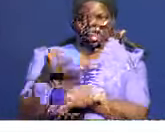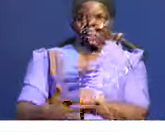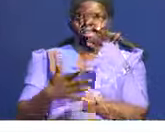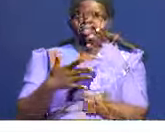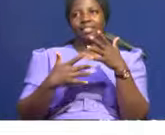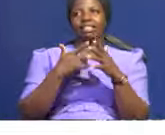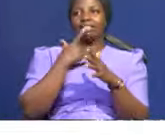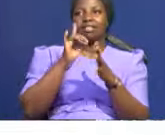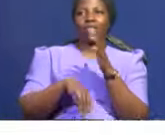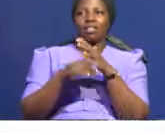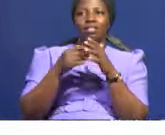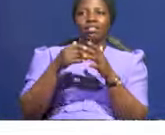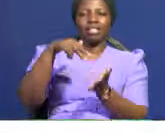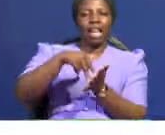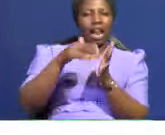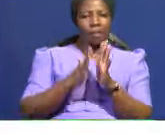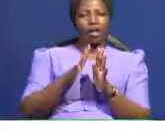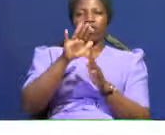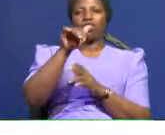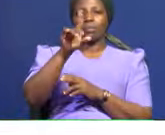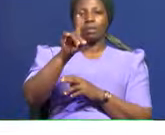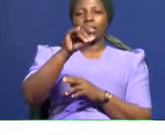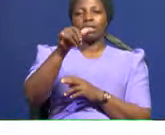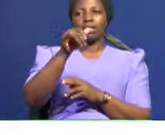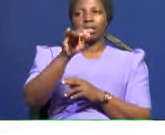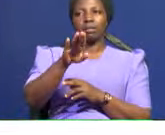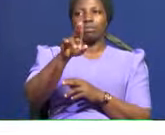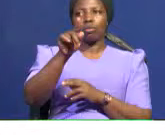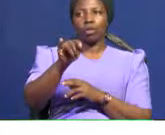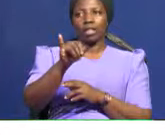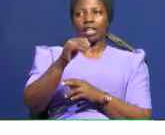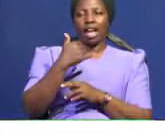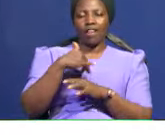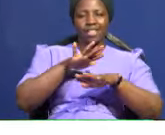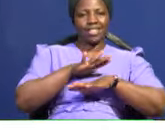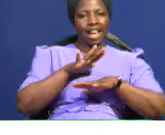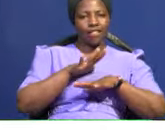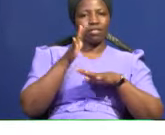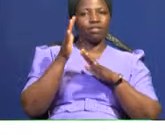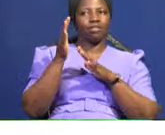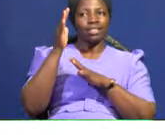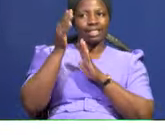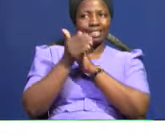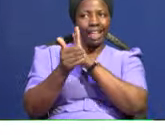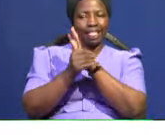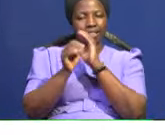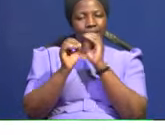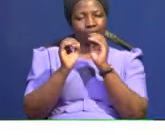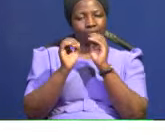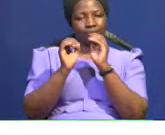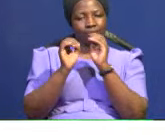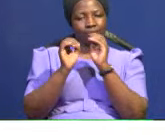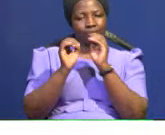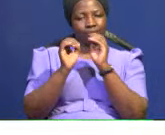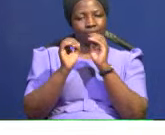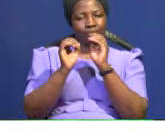tosha kuhusiana na masuala ya bara hili. Before he came, there was a young man from Djibouti. He came.